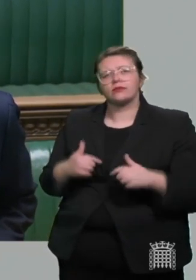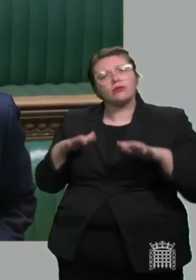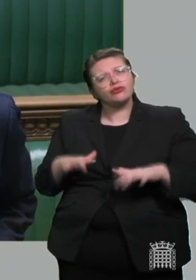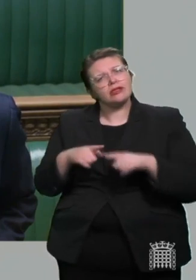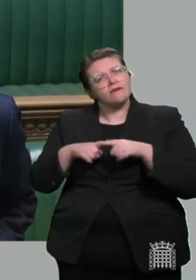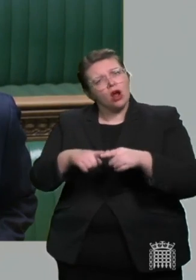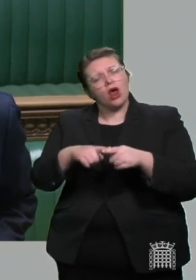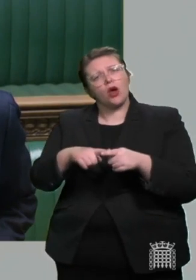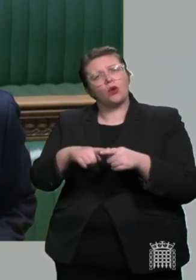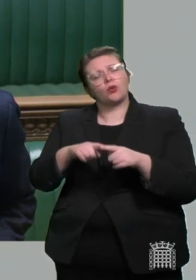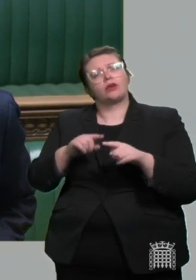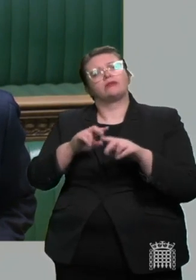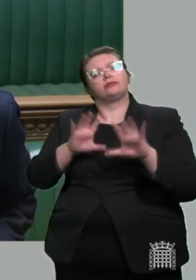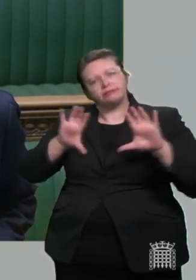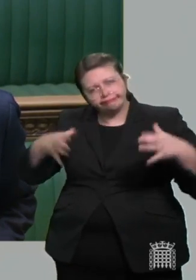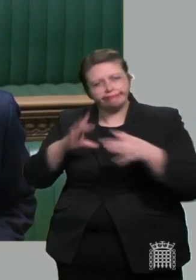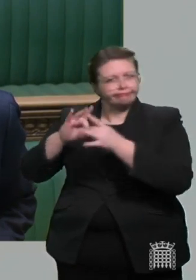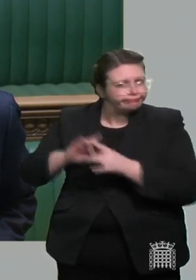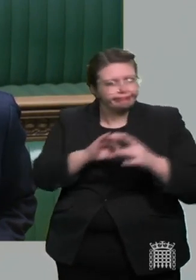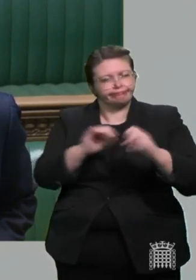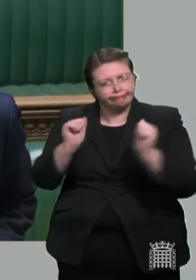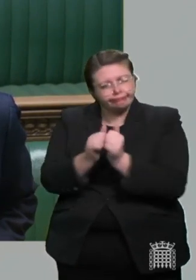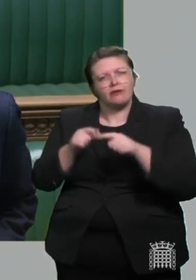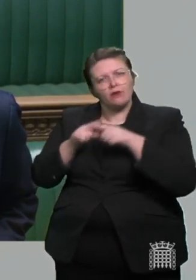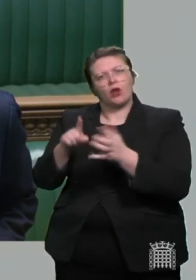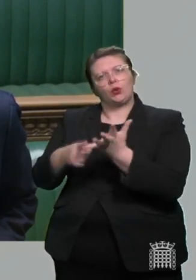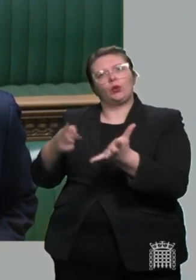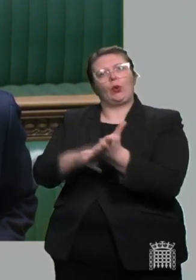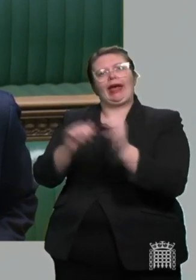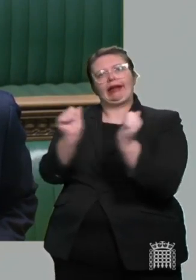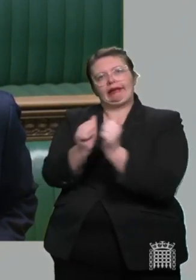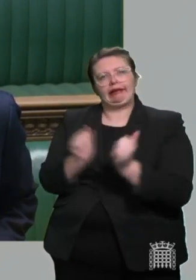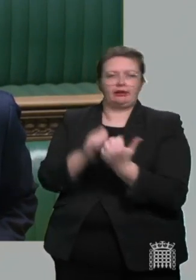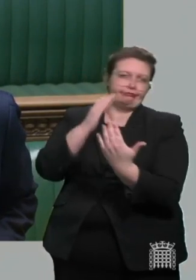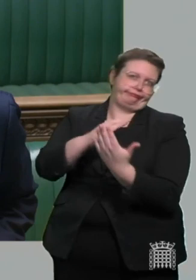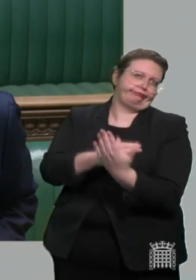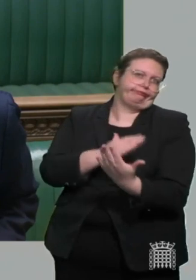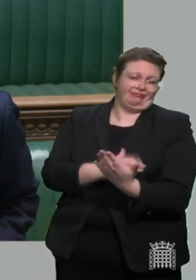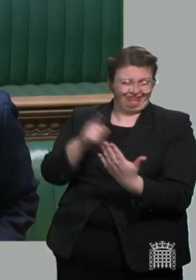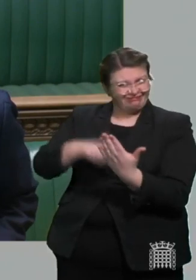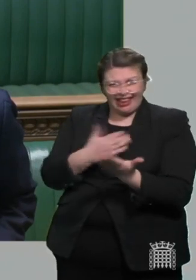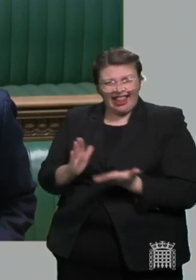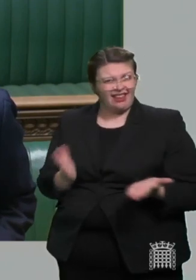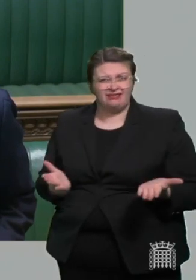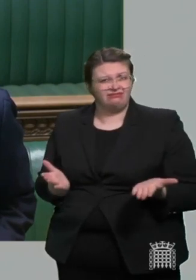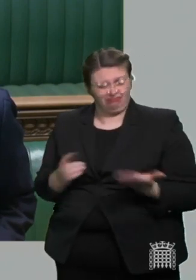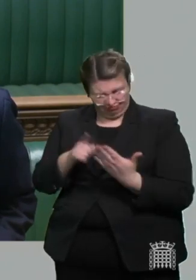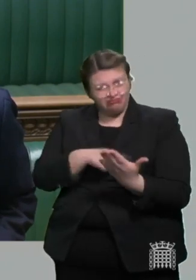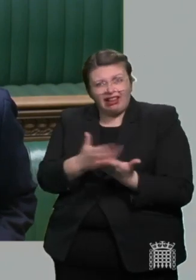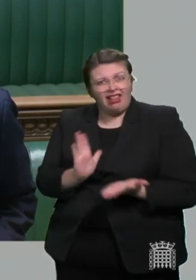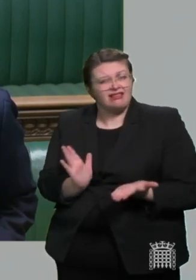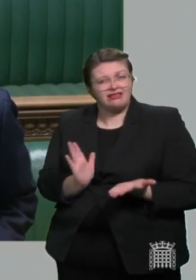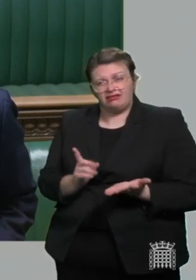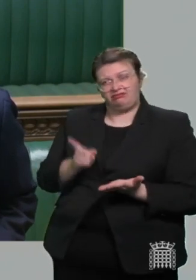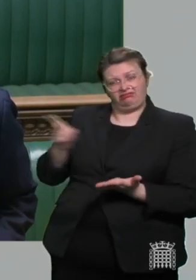he will know well, which are very clear that the legitimate government of